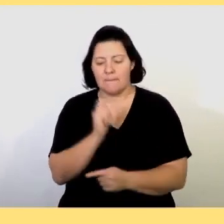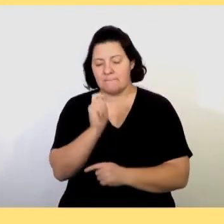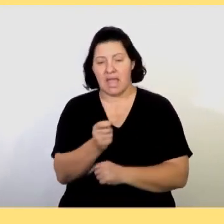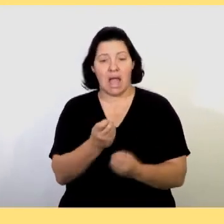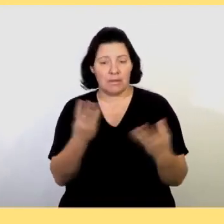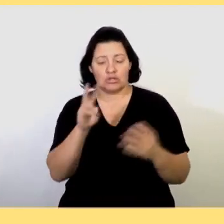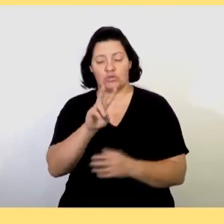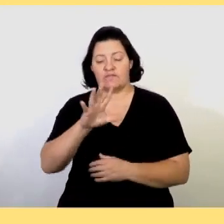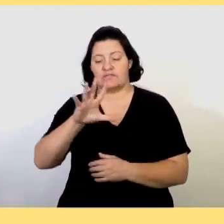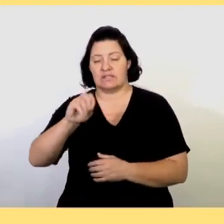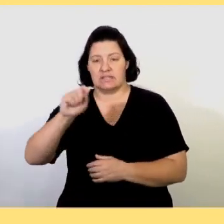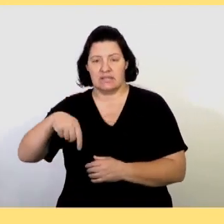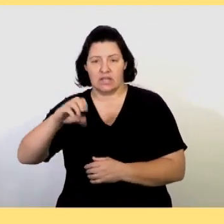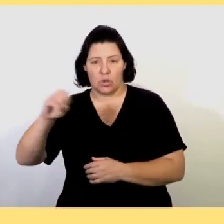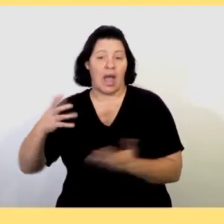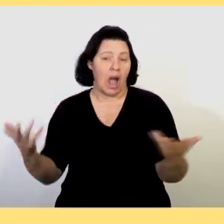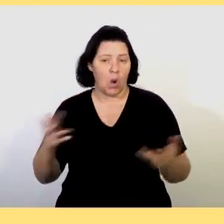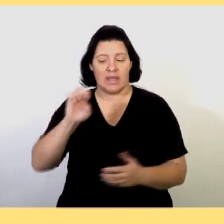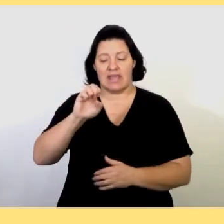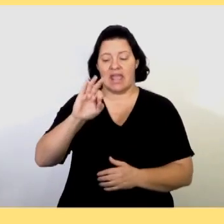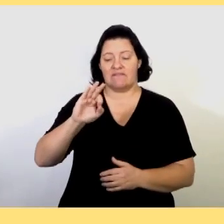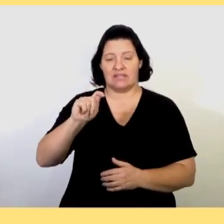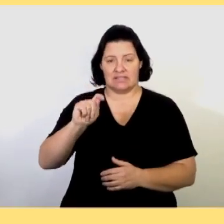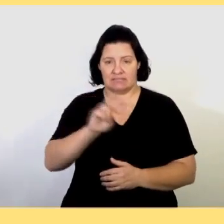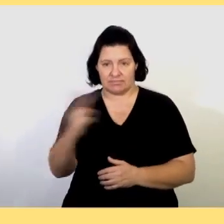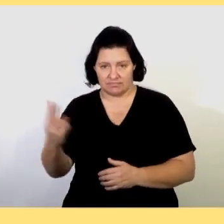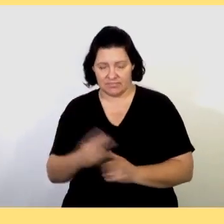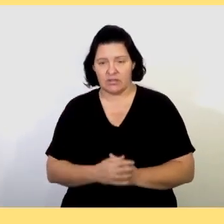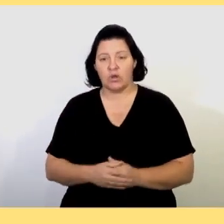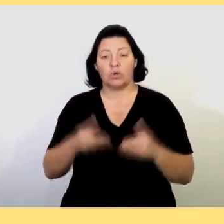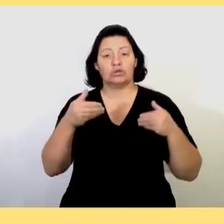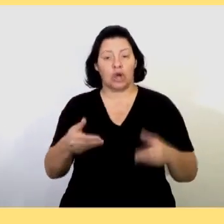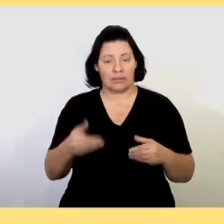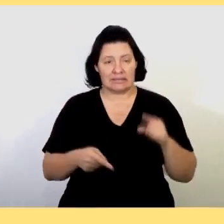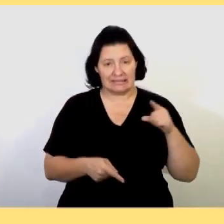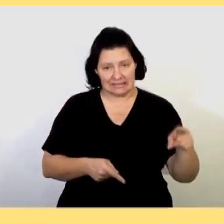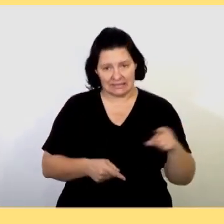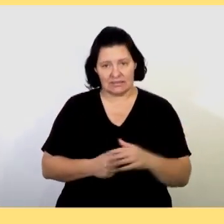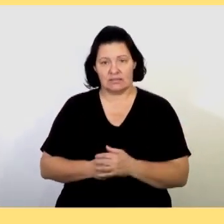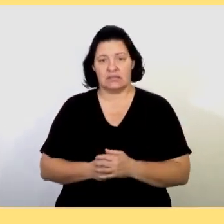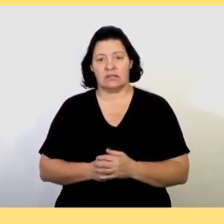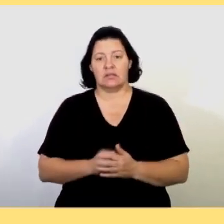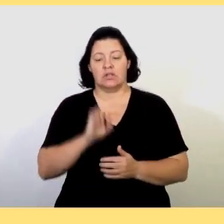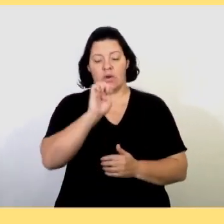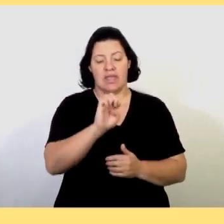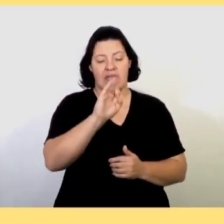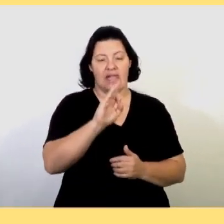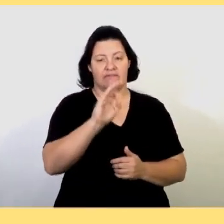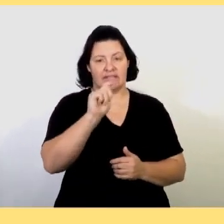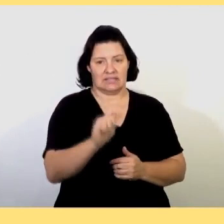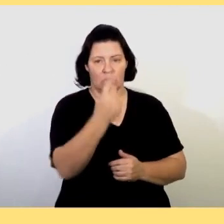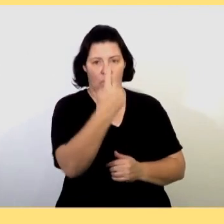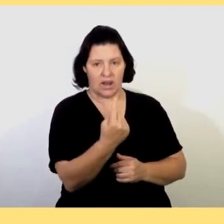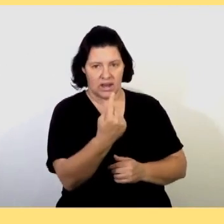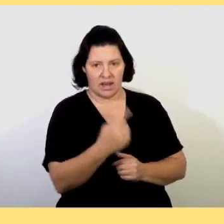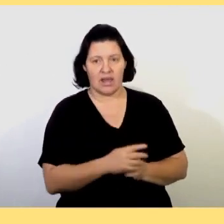and paid $250,000 with EFT. So the document, remember, it's going to be your